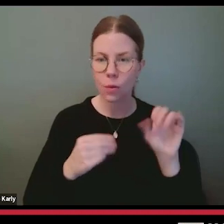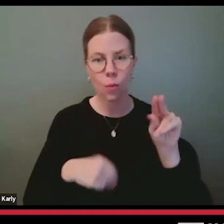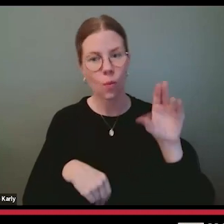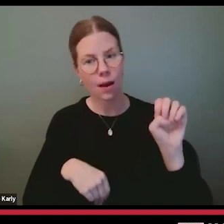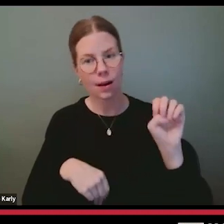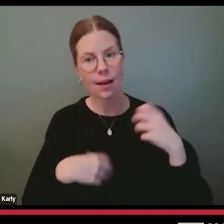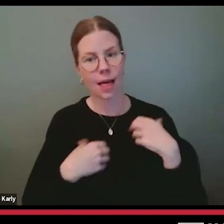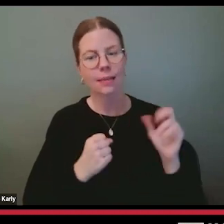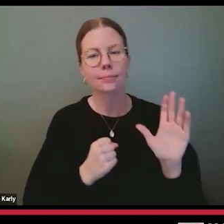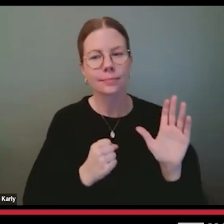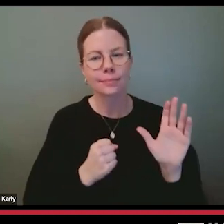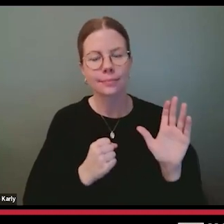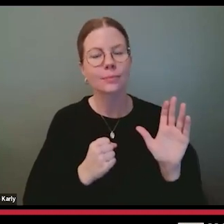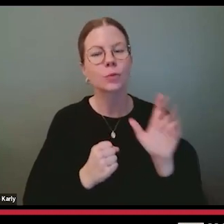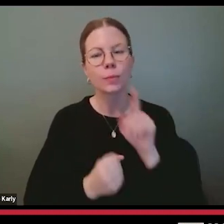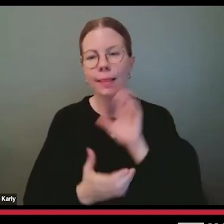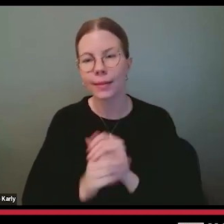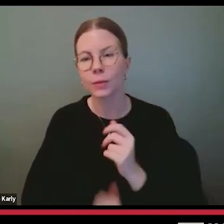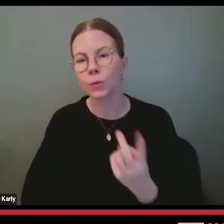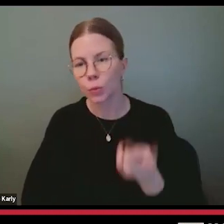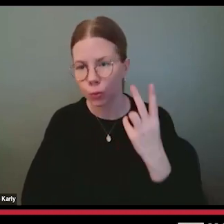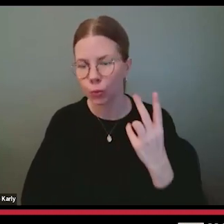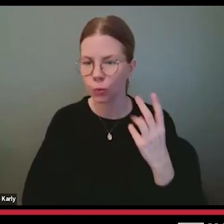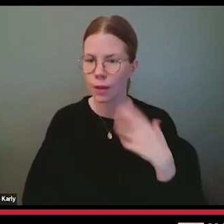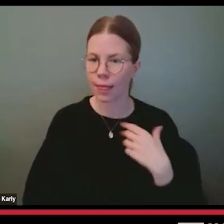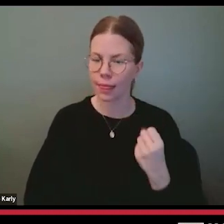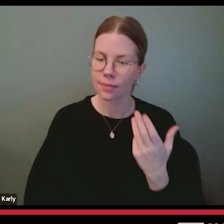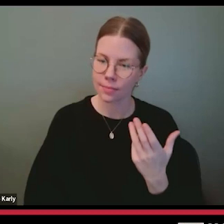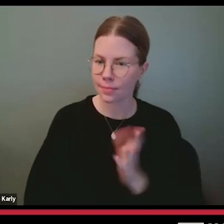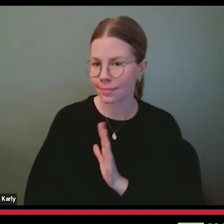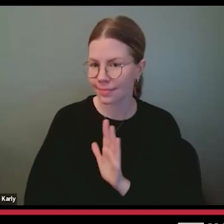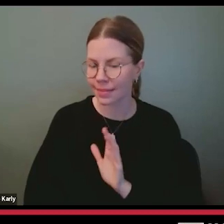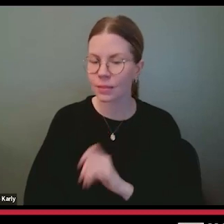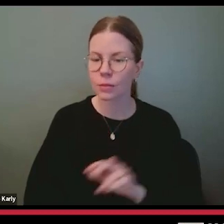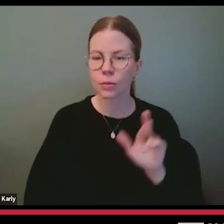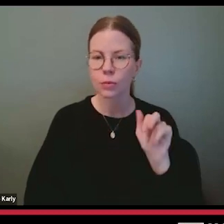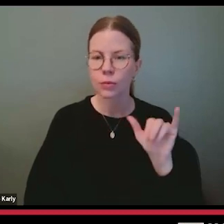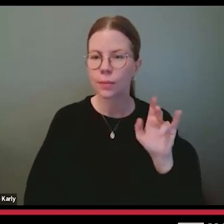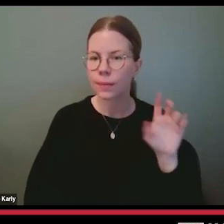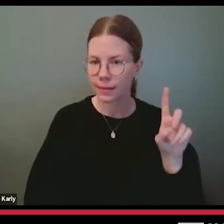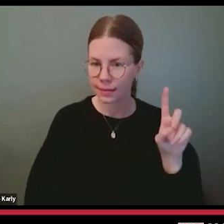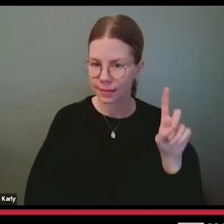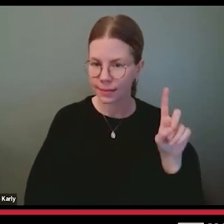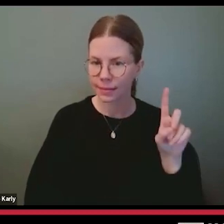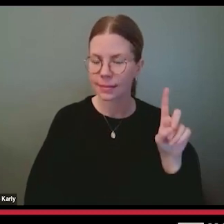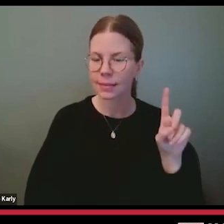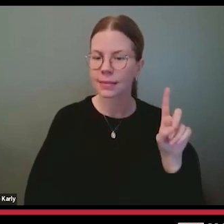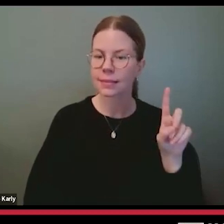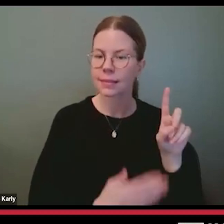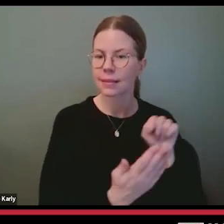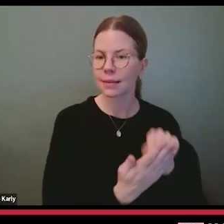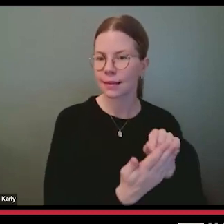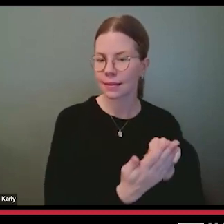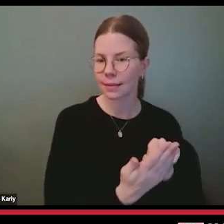that's really good. But so if we were to actually, so this is a question from Raymond that I'm sort of moving a slightly different direction